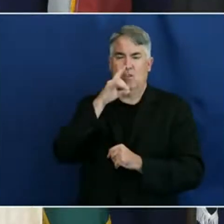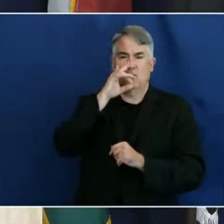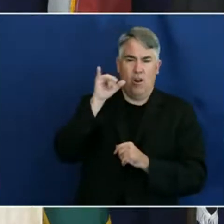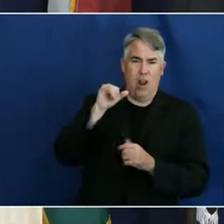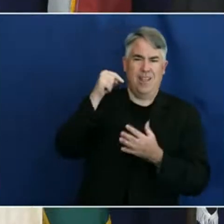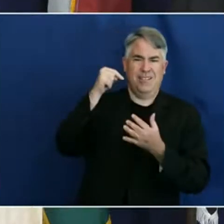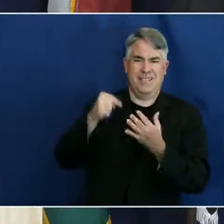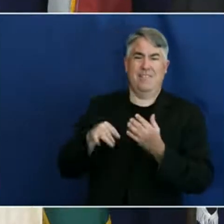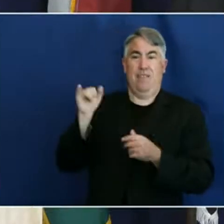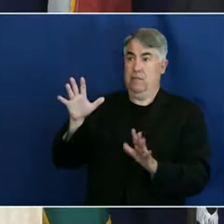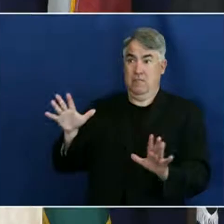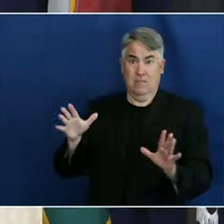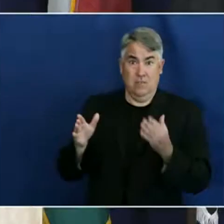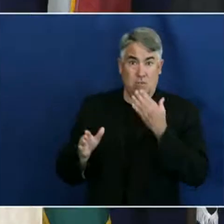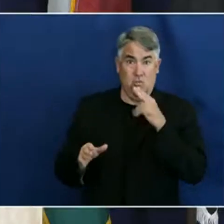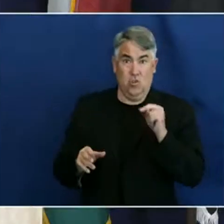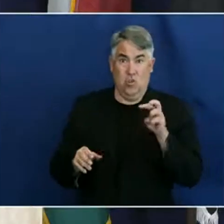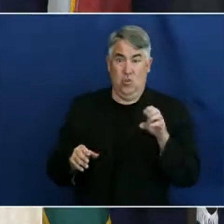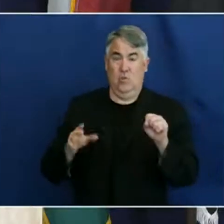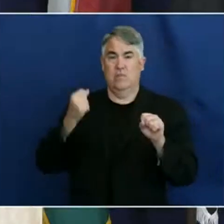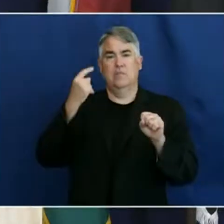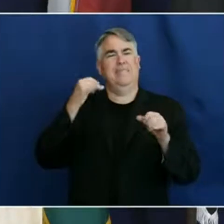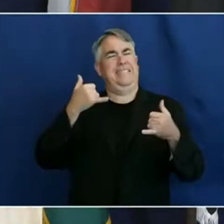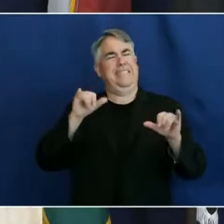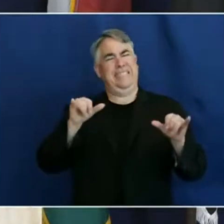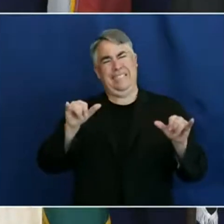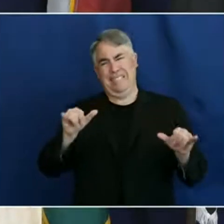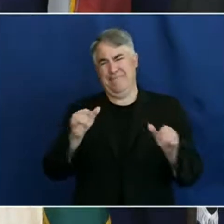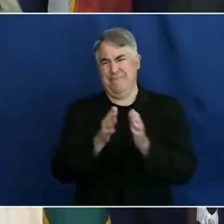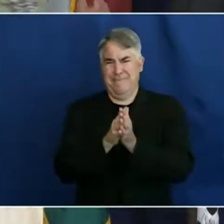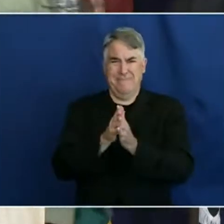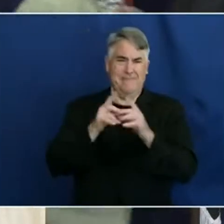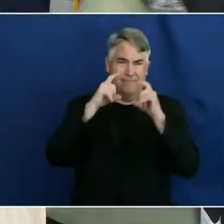we still have to practice these preventive strategies. Thank you.